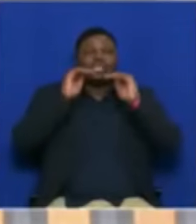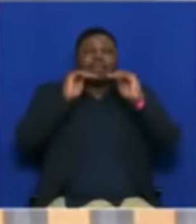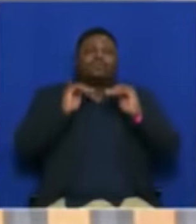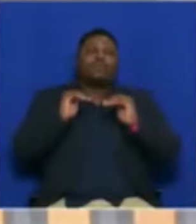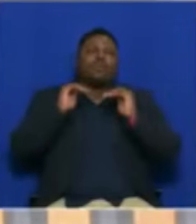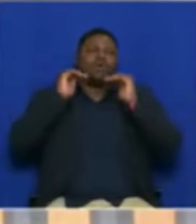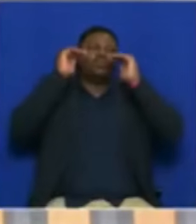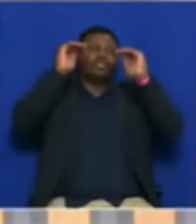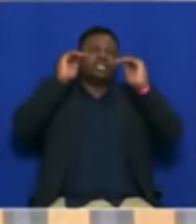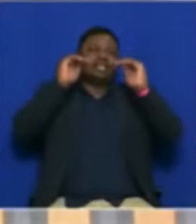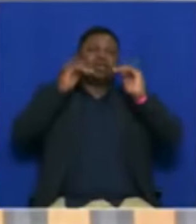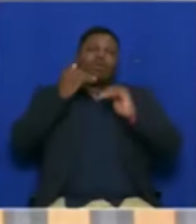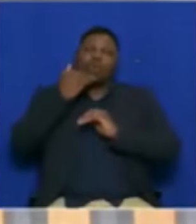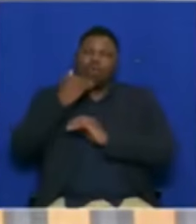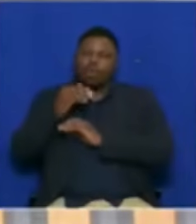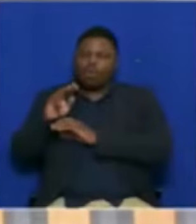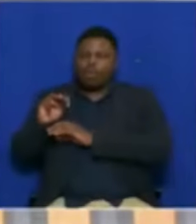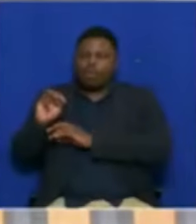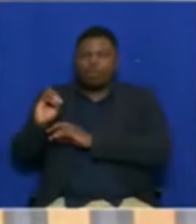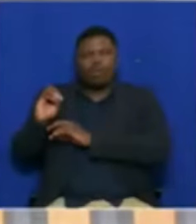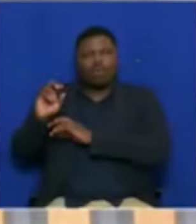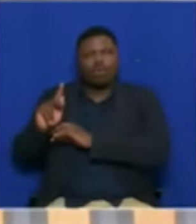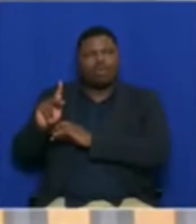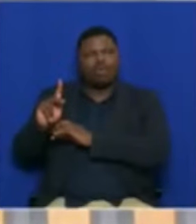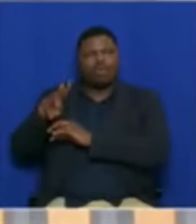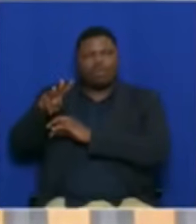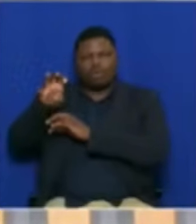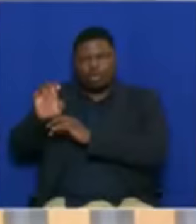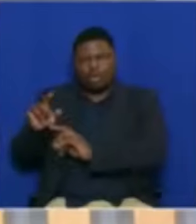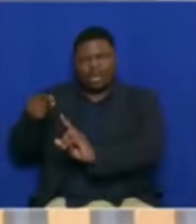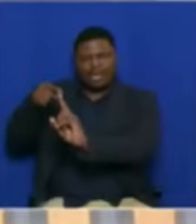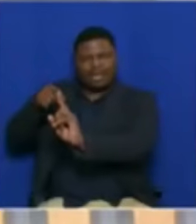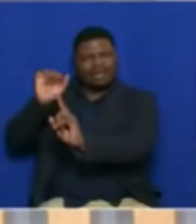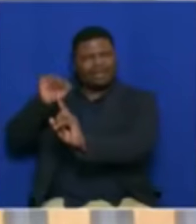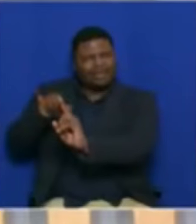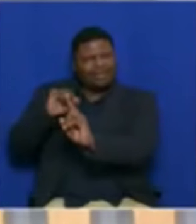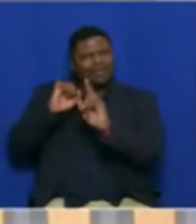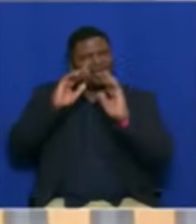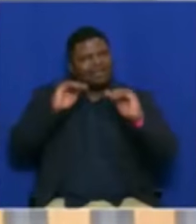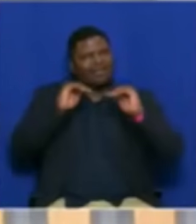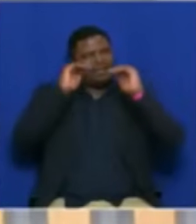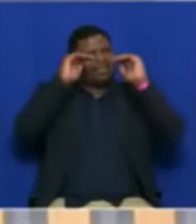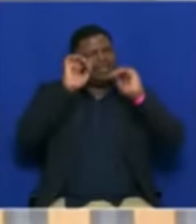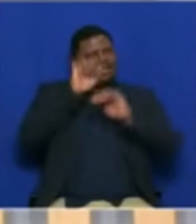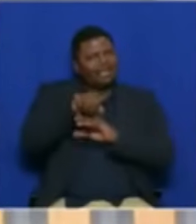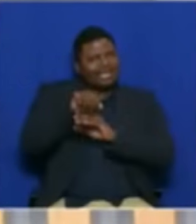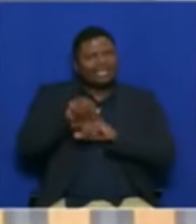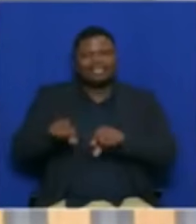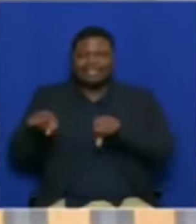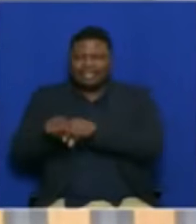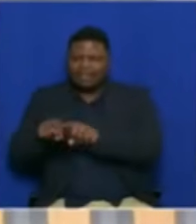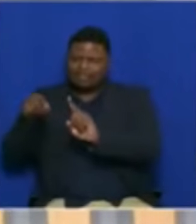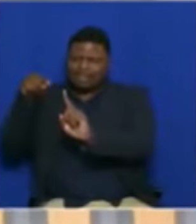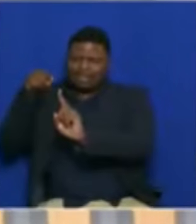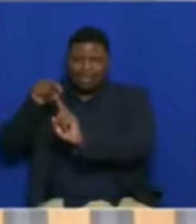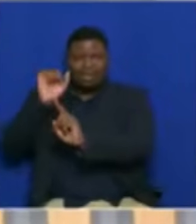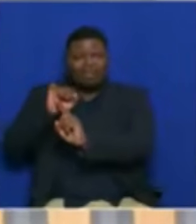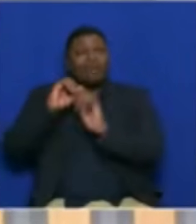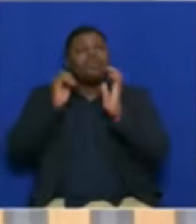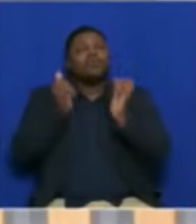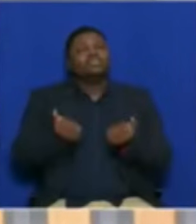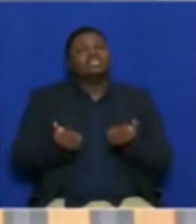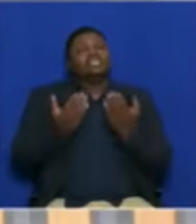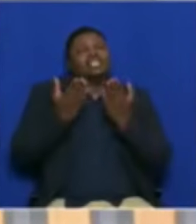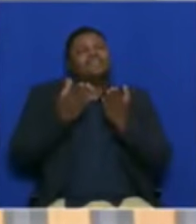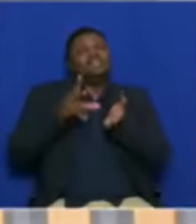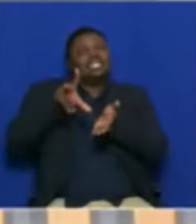SAP 96 service records for Mokwele, among others, but I'm limiting to Mokwele. Yes. And